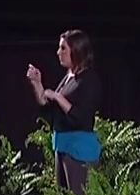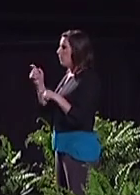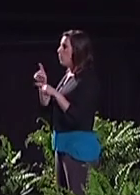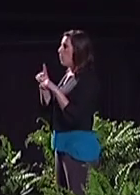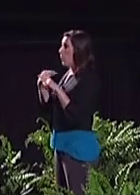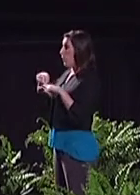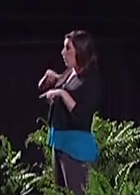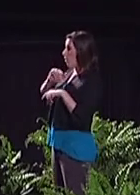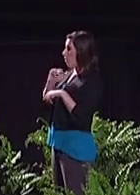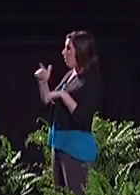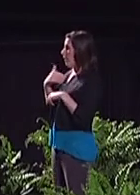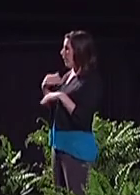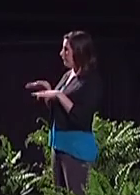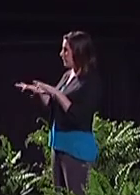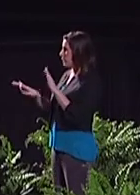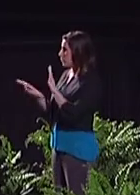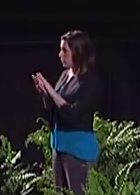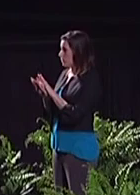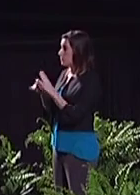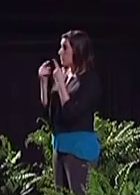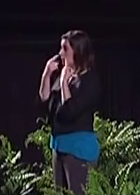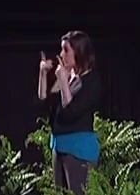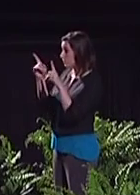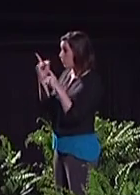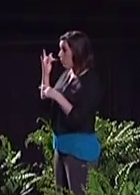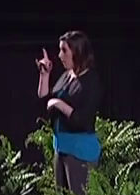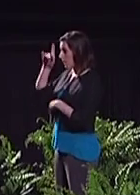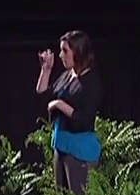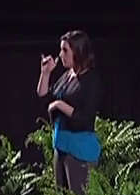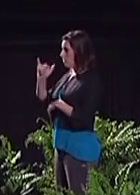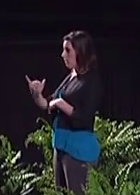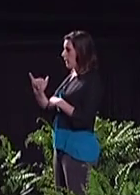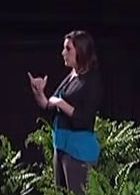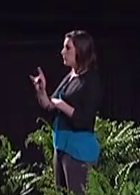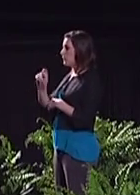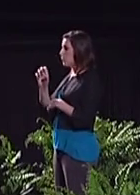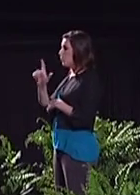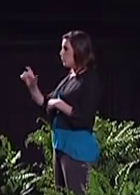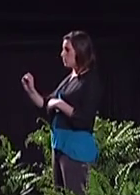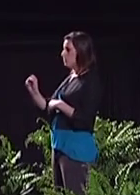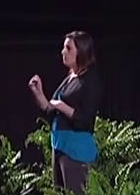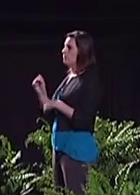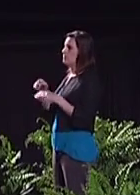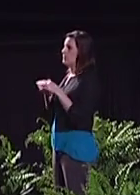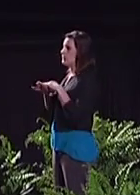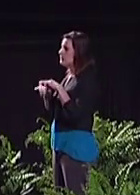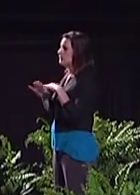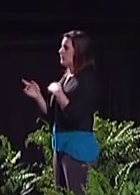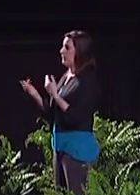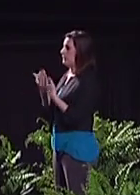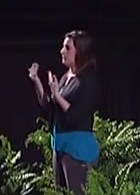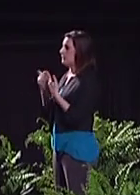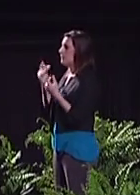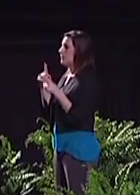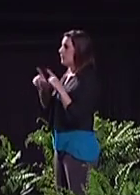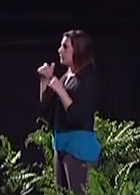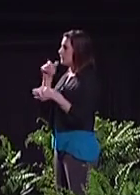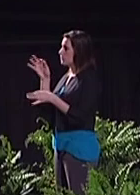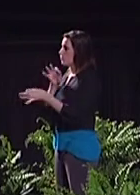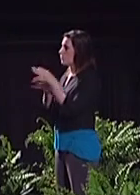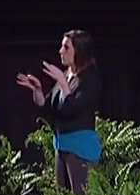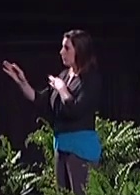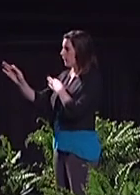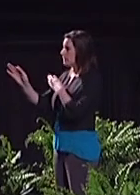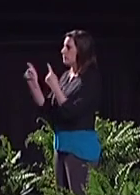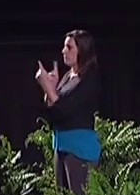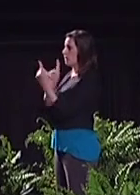choice. We have a choice to be successful because these digital tools make it readily available. Now, it does not replace face-to-face. You'll